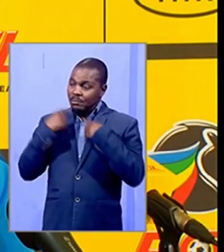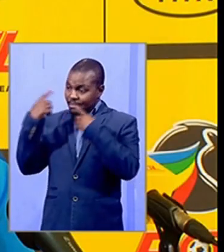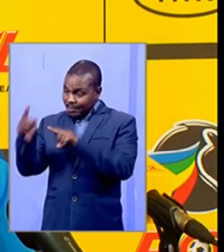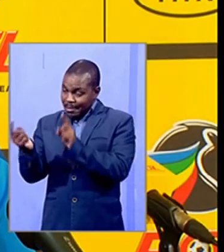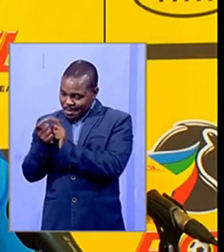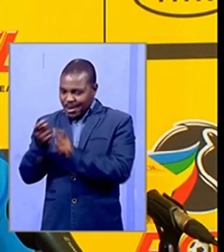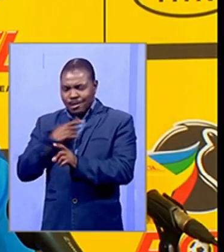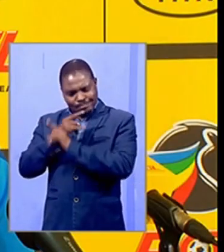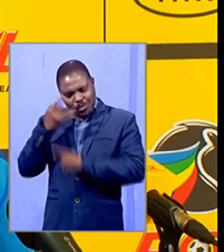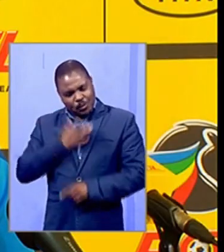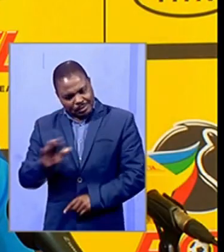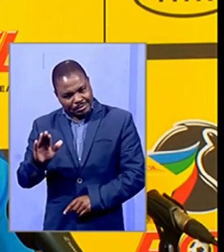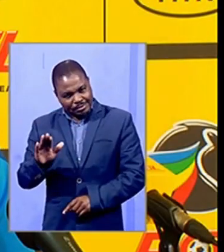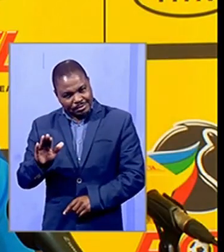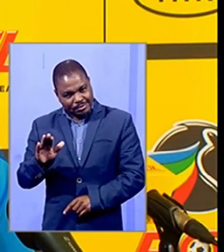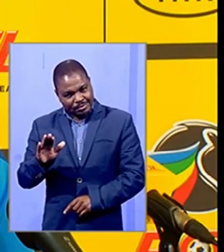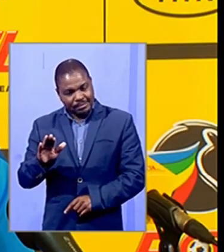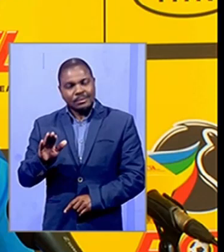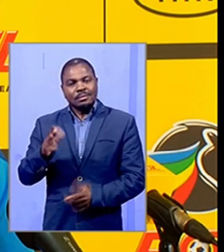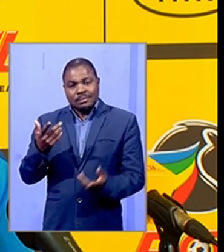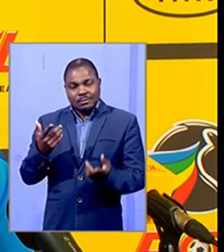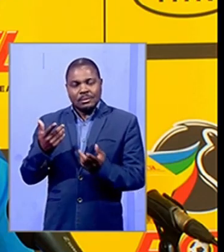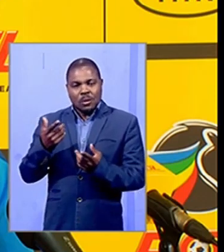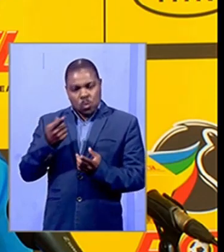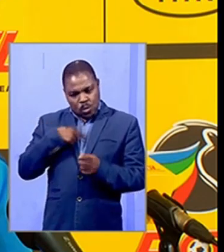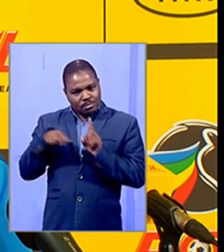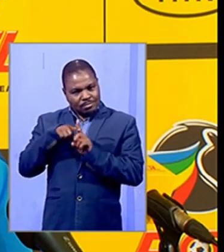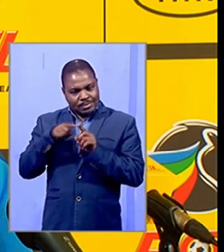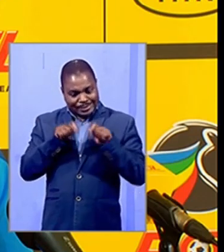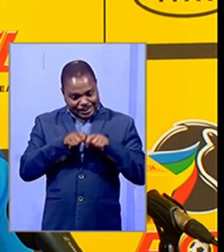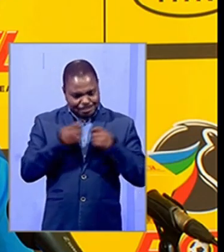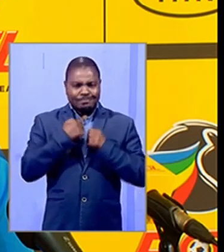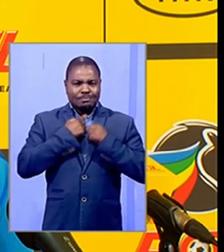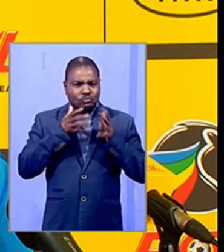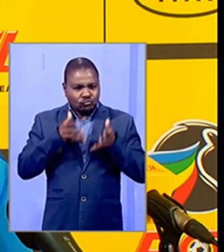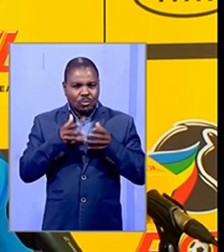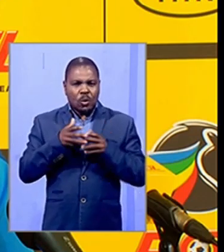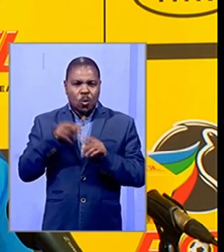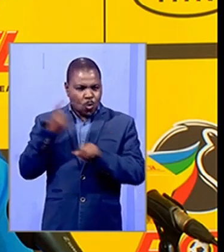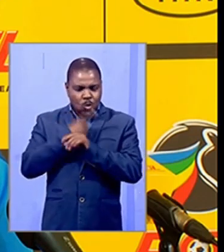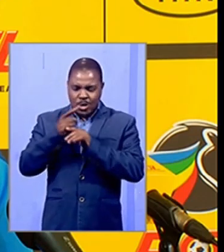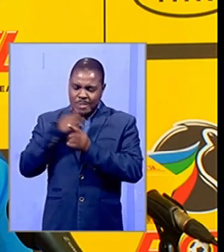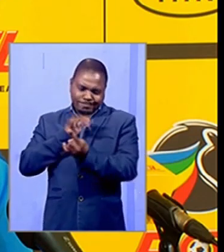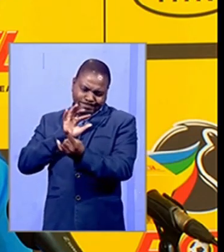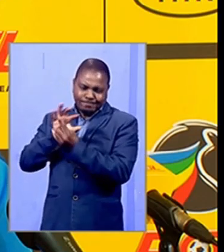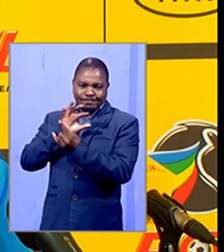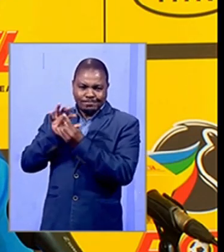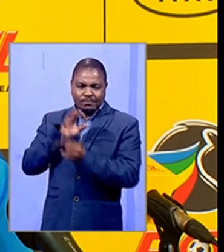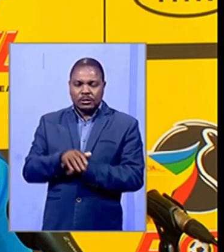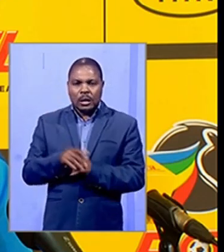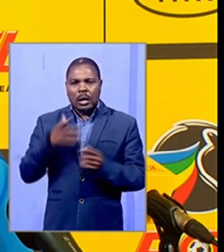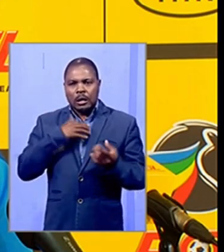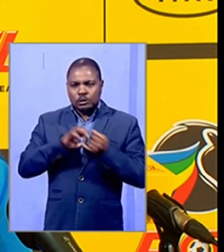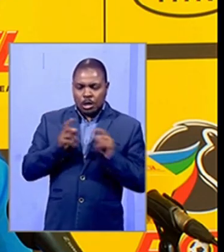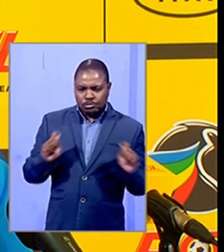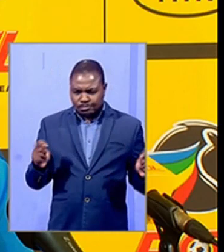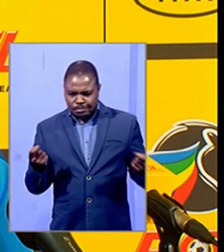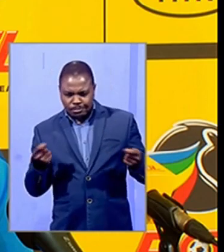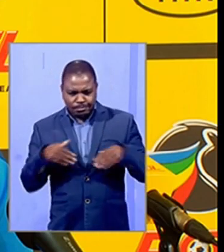match. That's the advantage we have as a team. We put our first foot forward. We are not going there to sit back